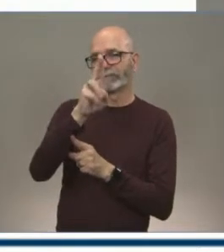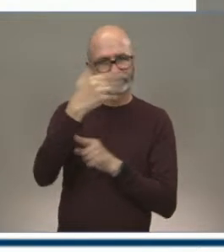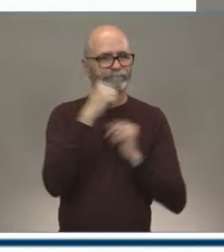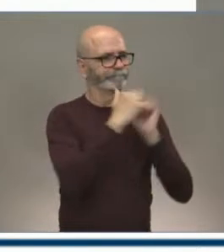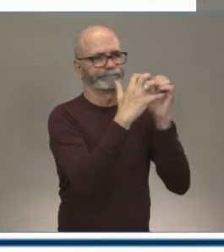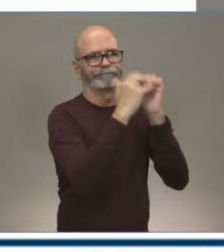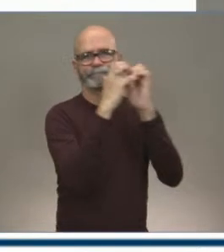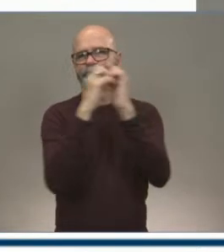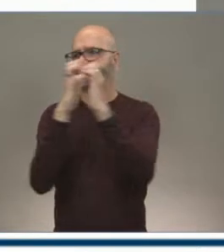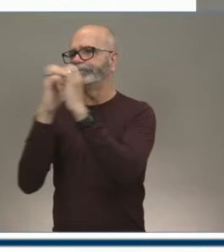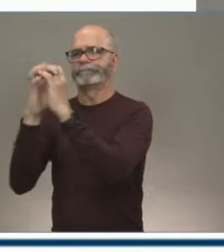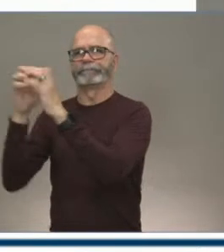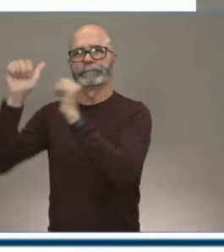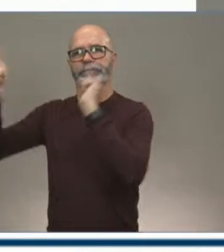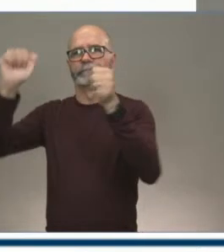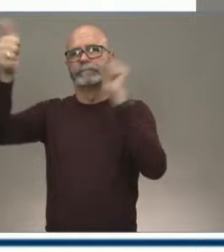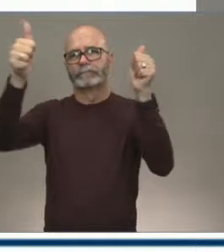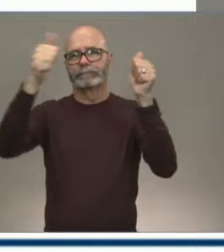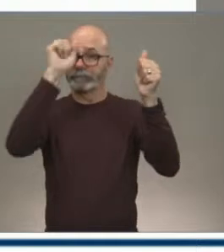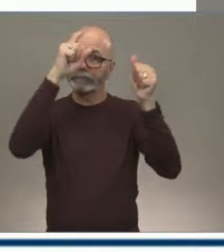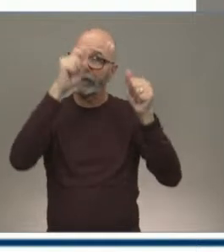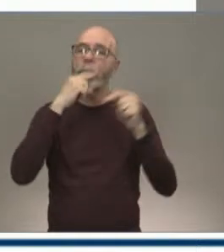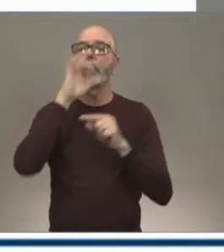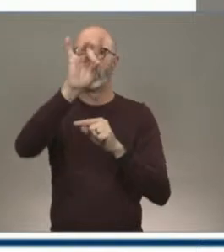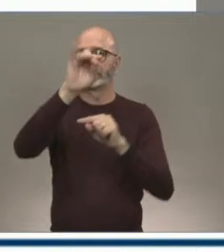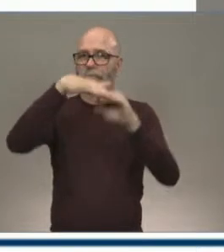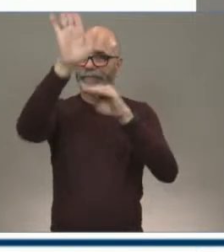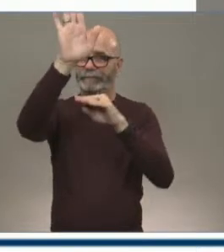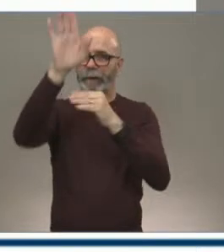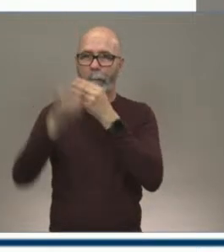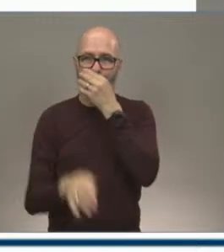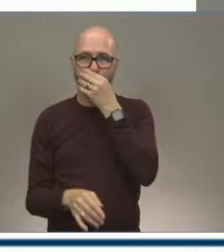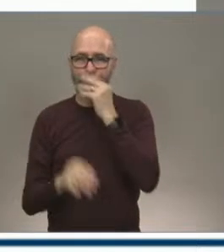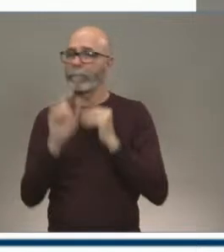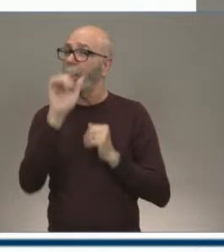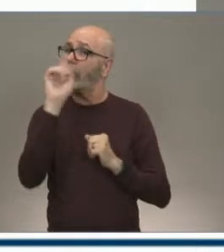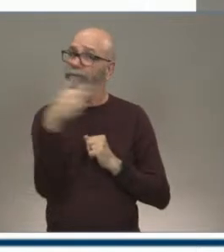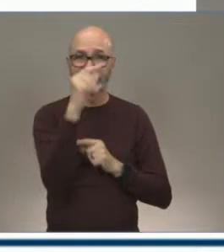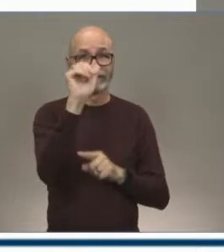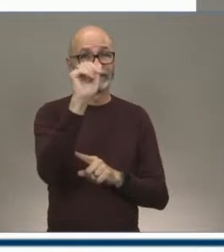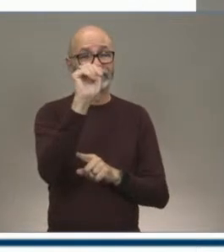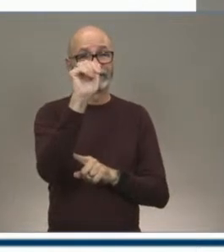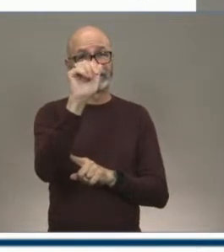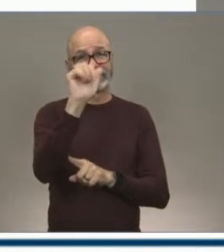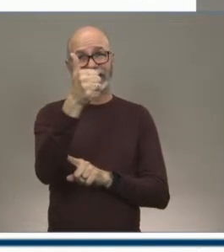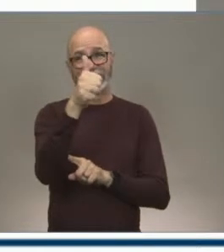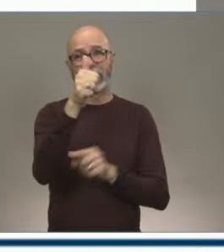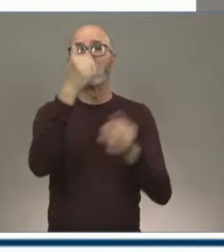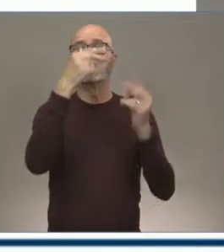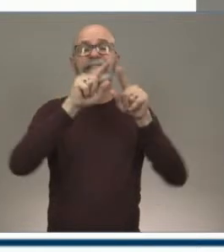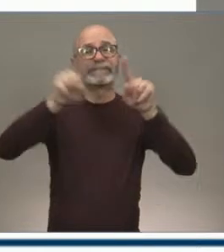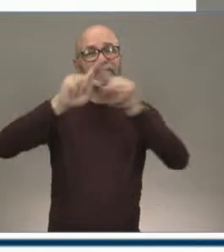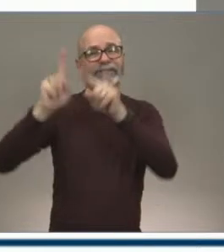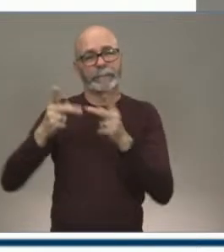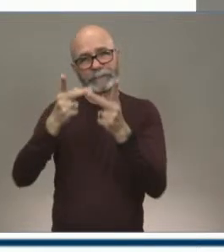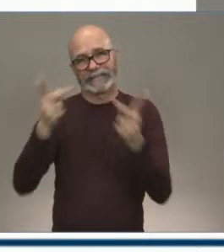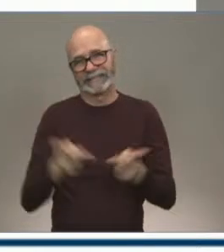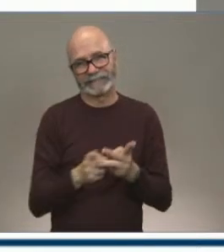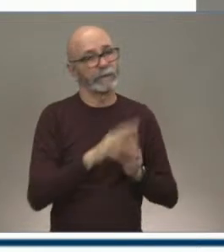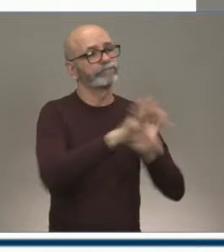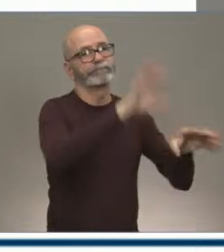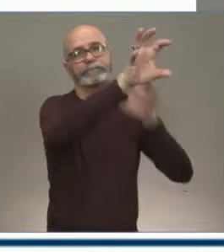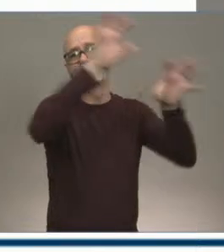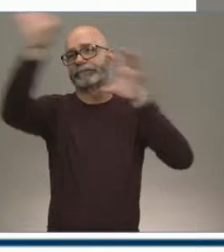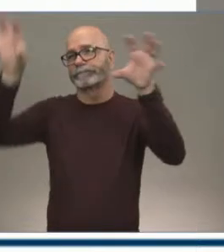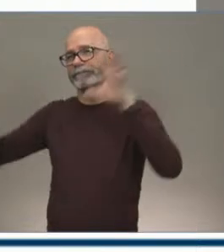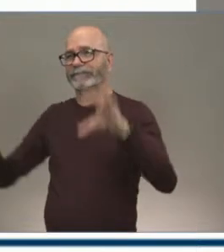who are age 80 and over. And again, 10 locations across the province. About 48,000 Nova